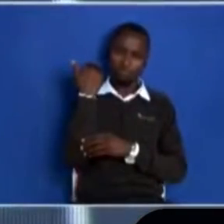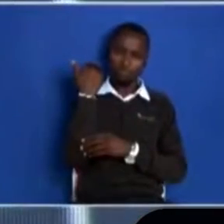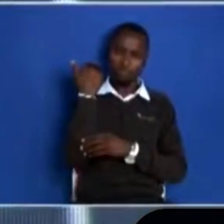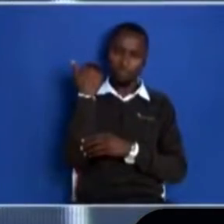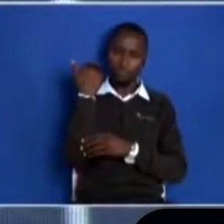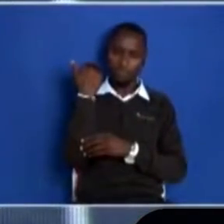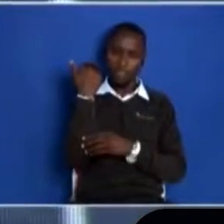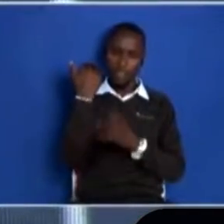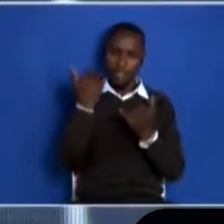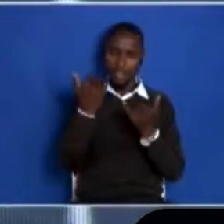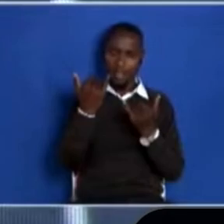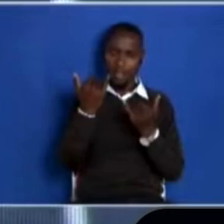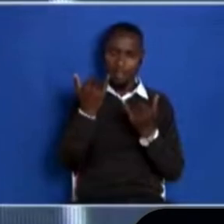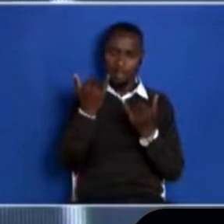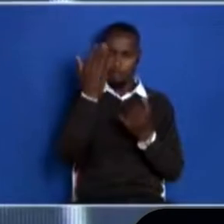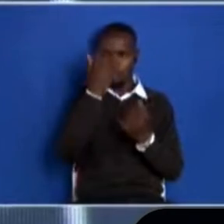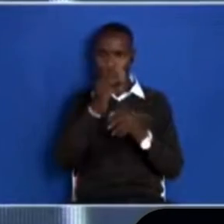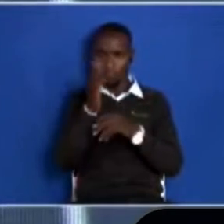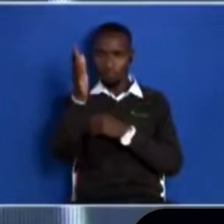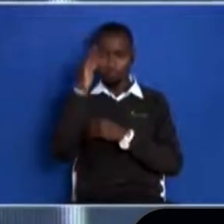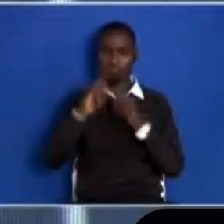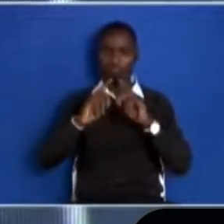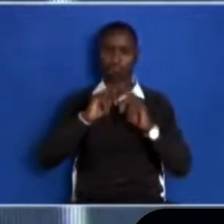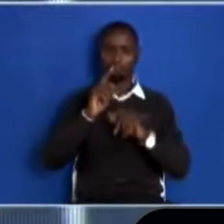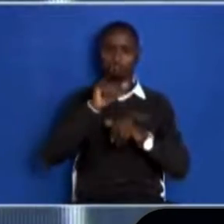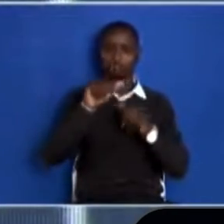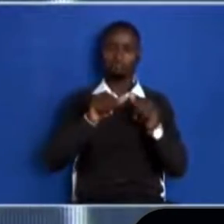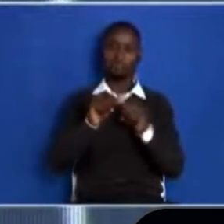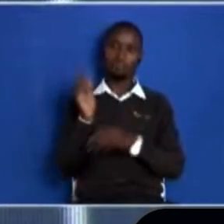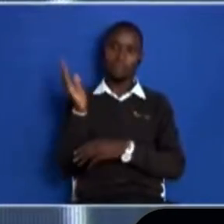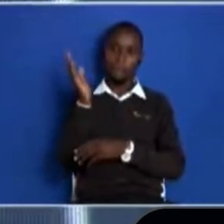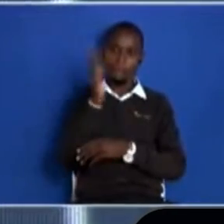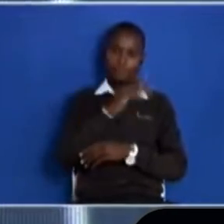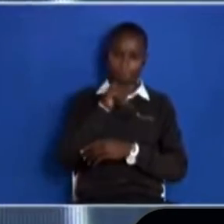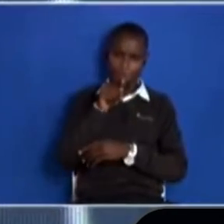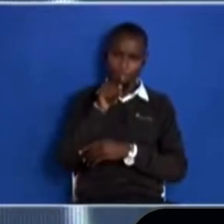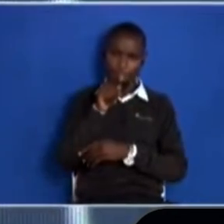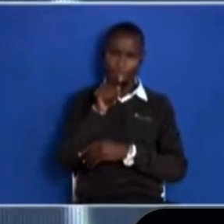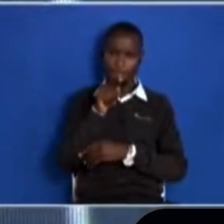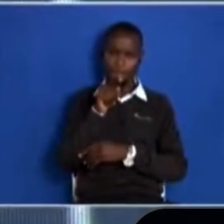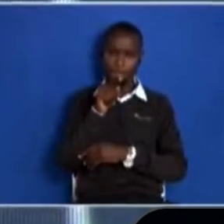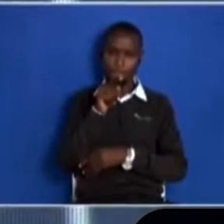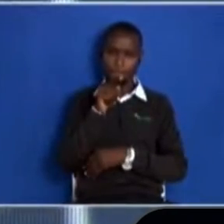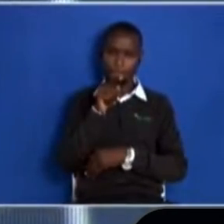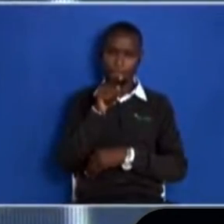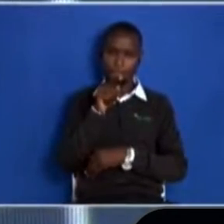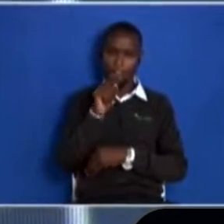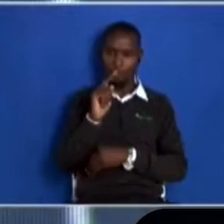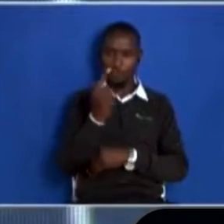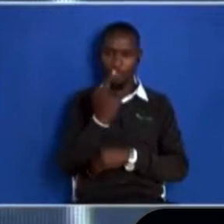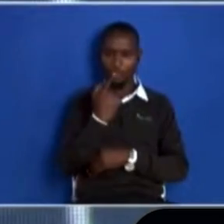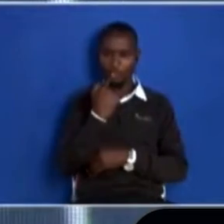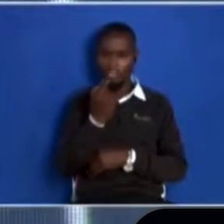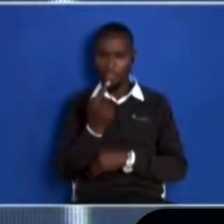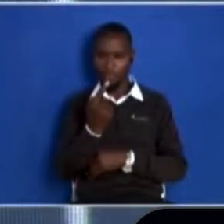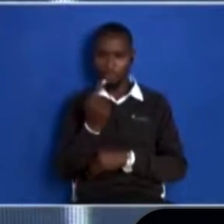Now, why is God talking about restoring you? Kwa nini Mungu anazungumzia juu ya kurudisha? First he said, I